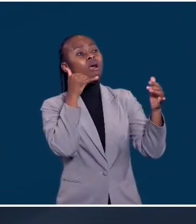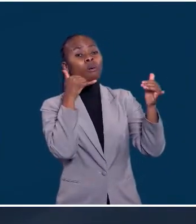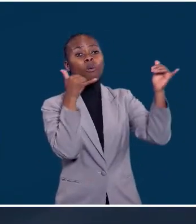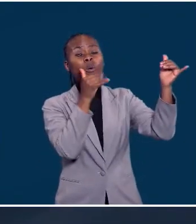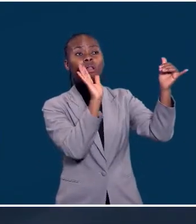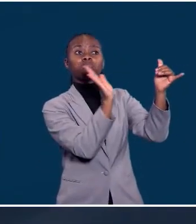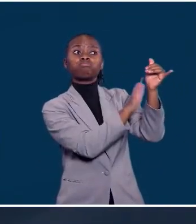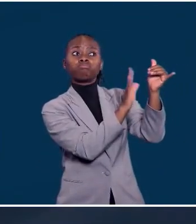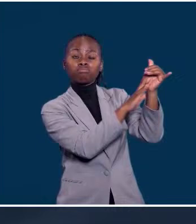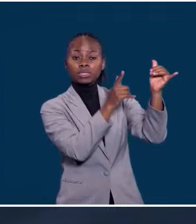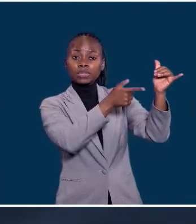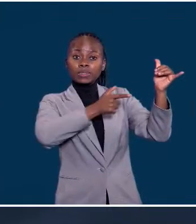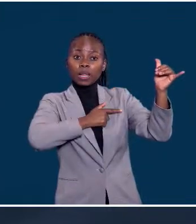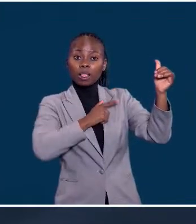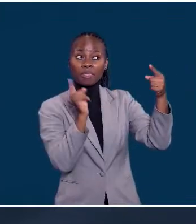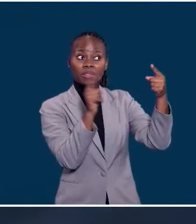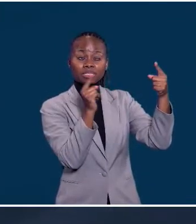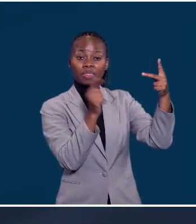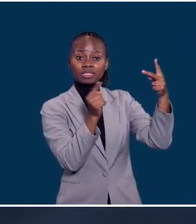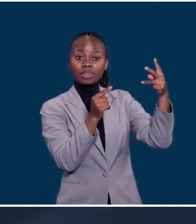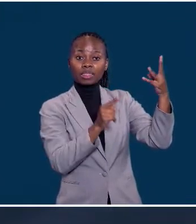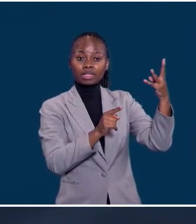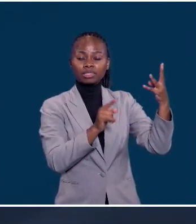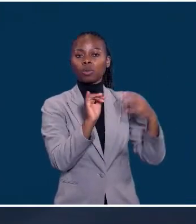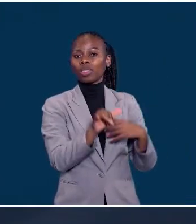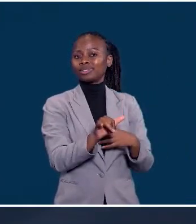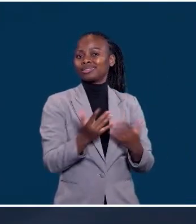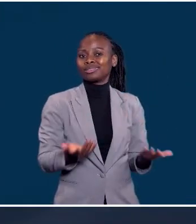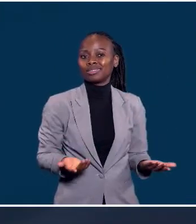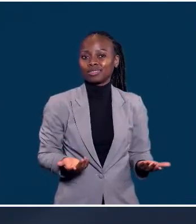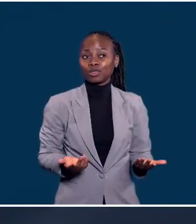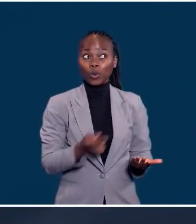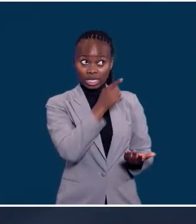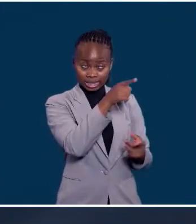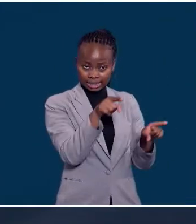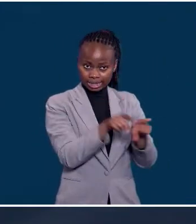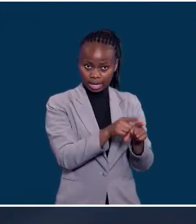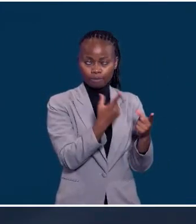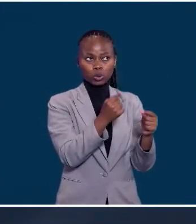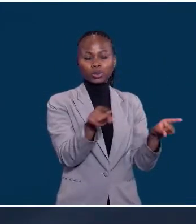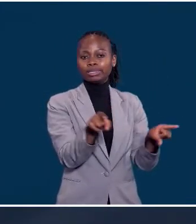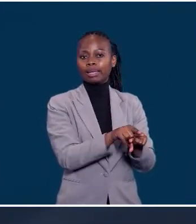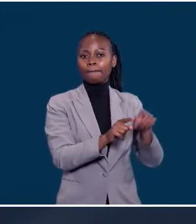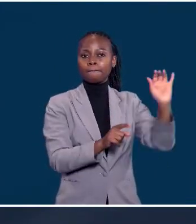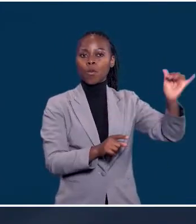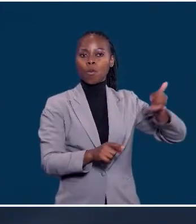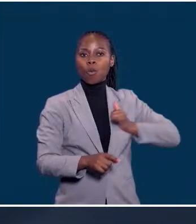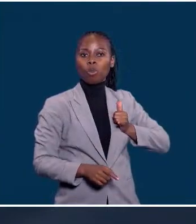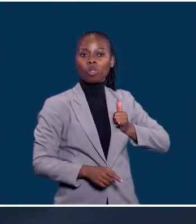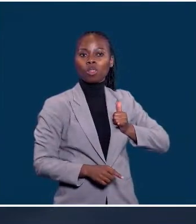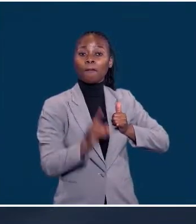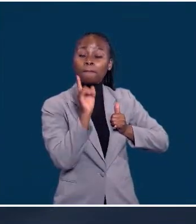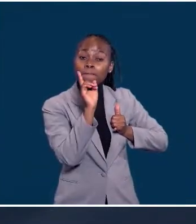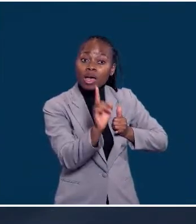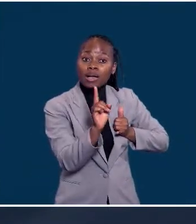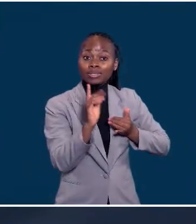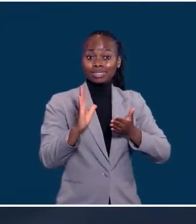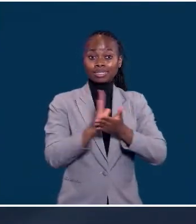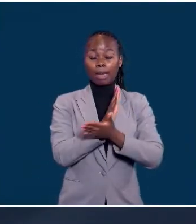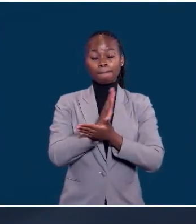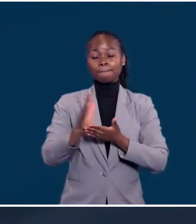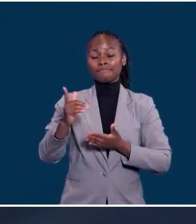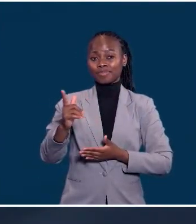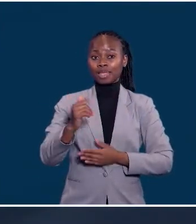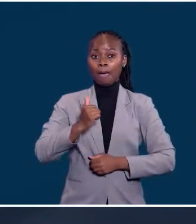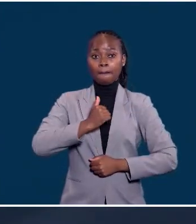that? Or he would do the same. Unlike ambassadors who, after they